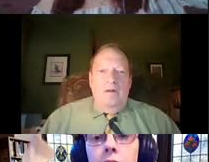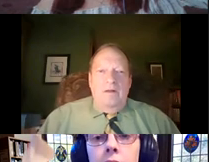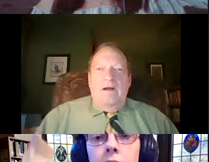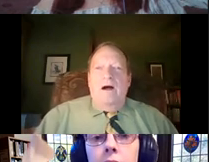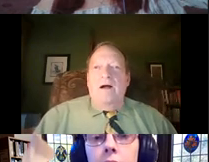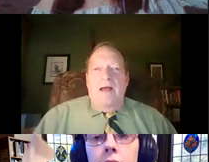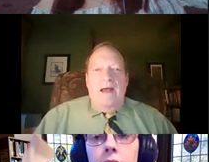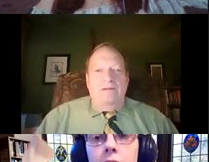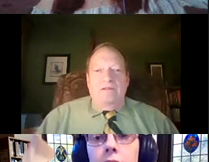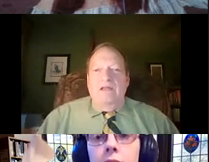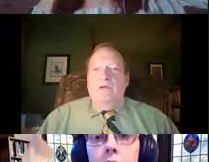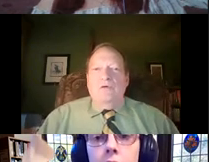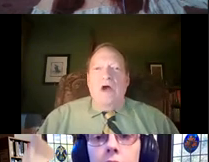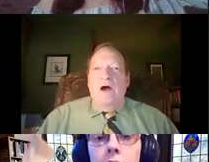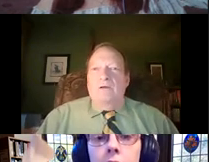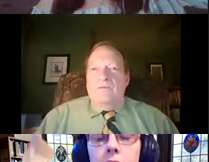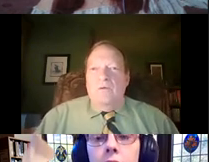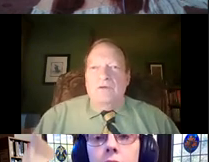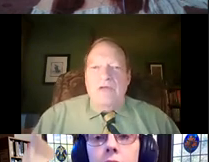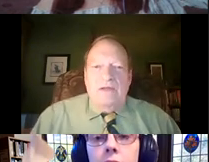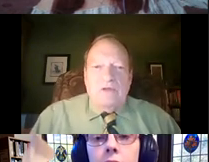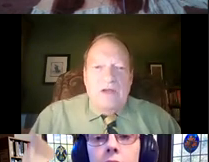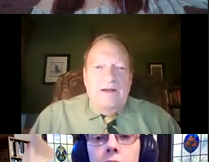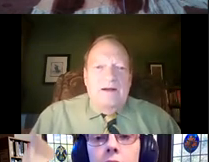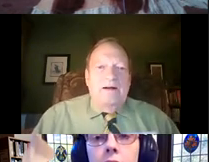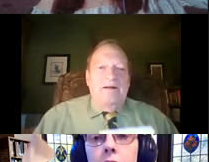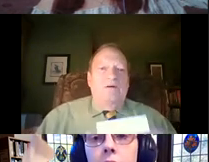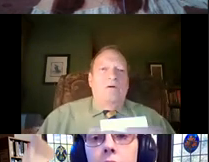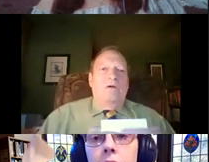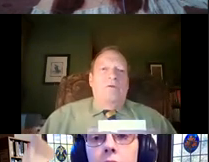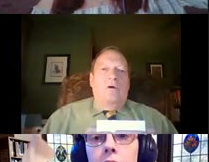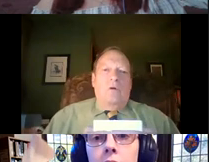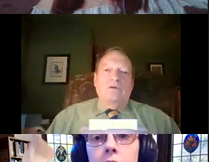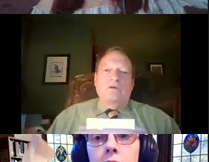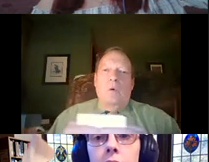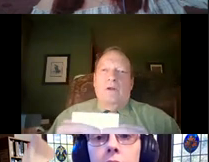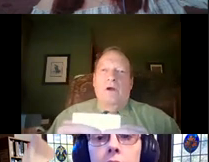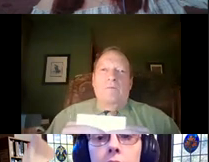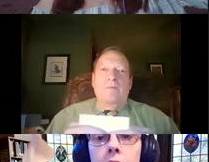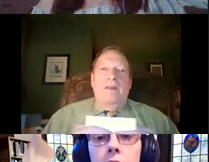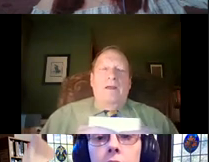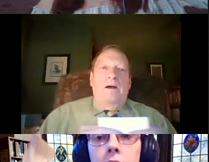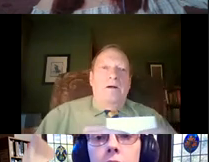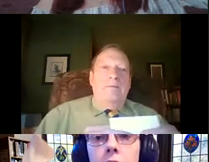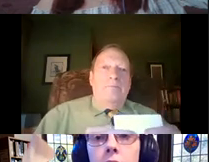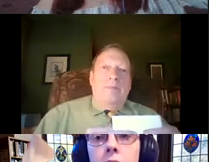Hall, had State Teachers College, of course, etched across the portico.